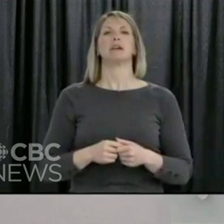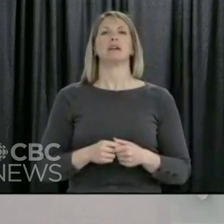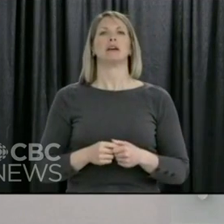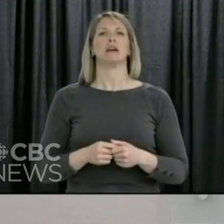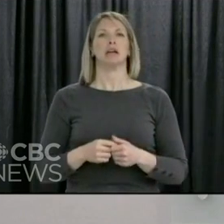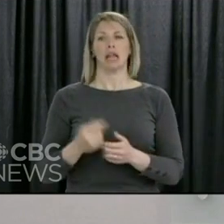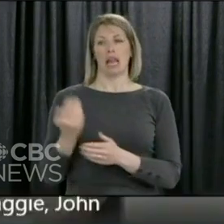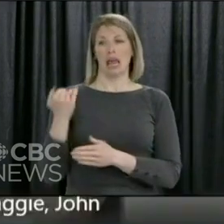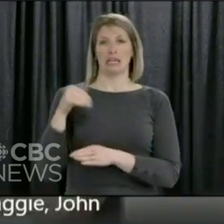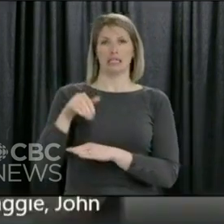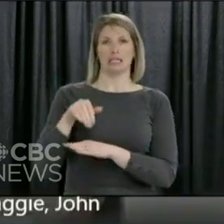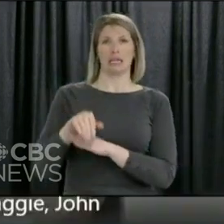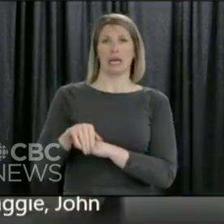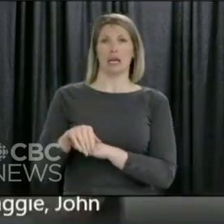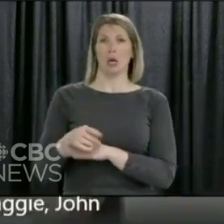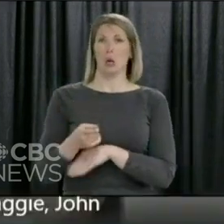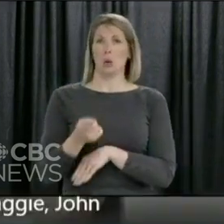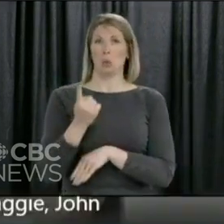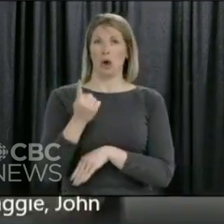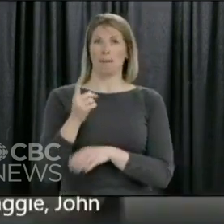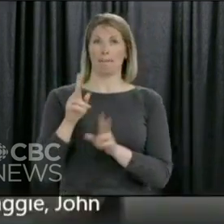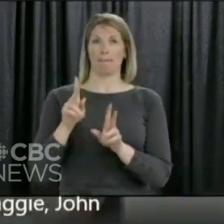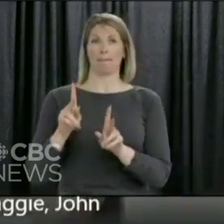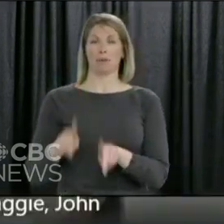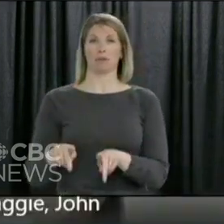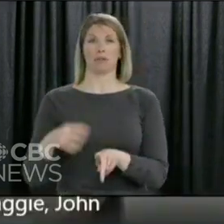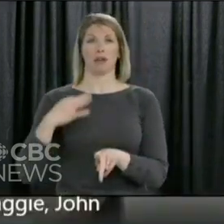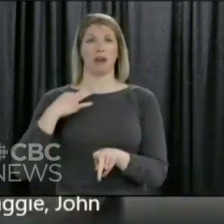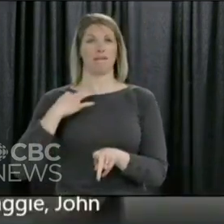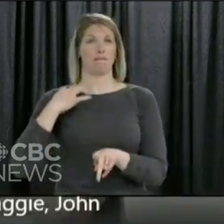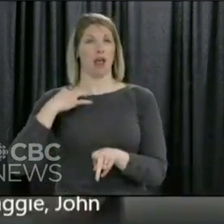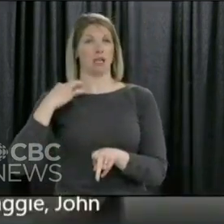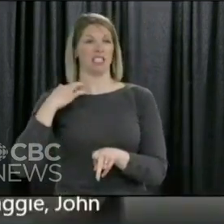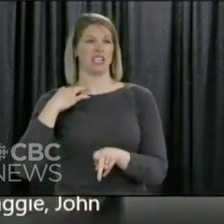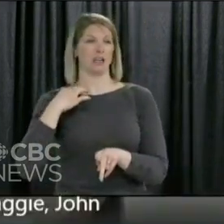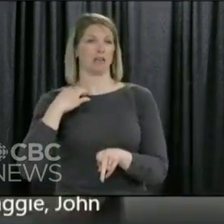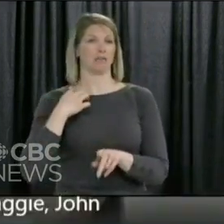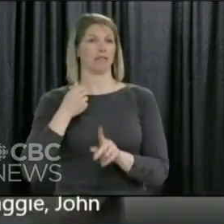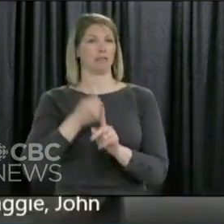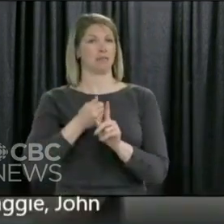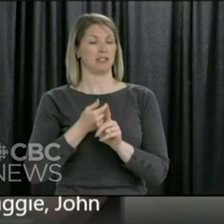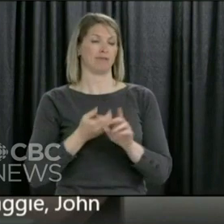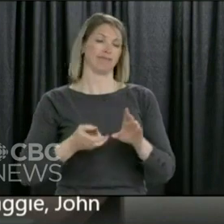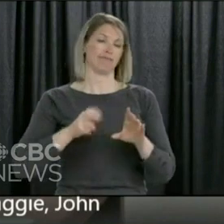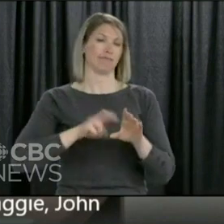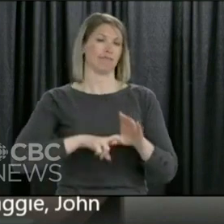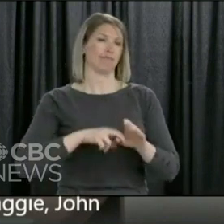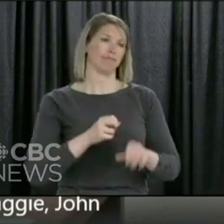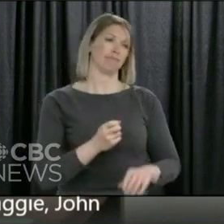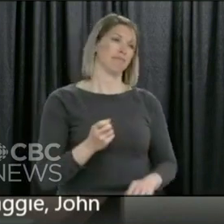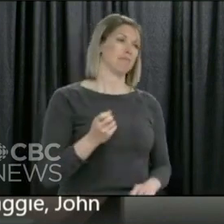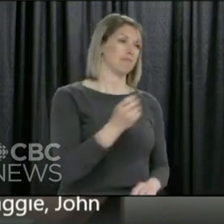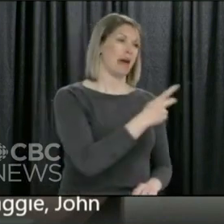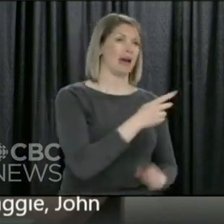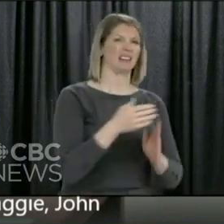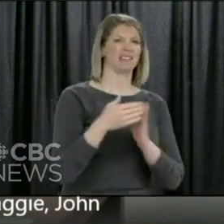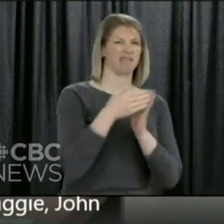as of last night, one person voluntarily left for back on the ferry. We had...